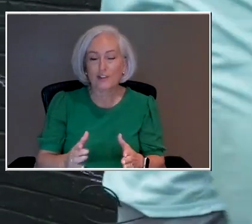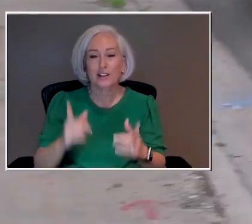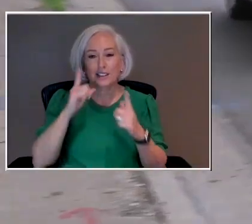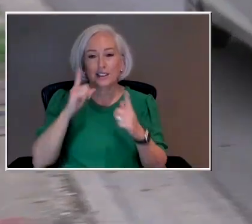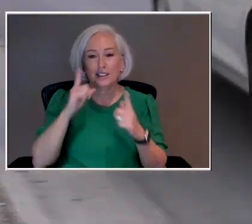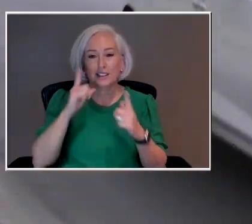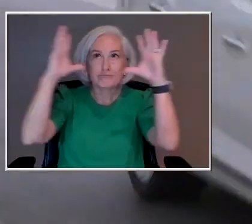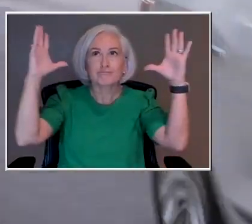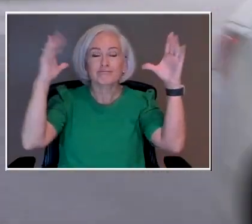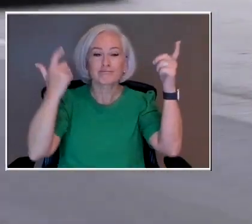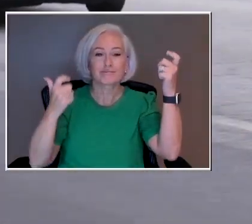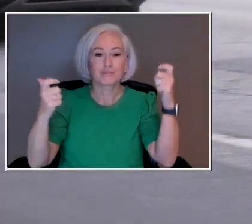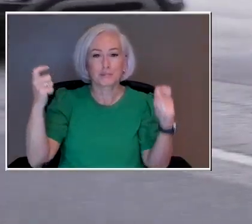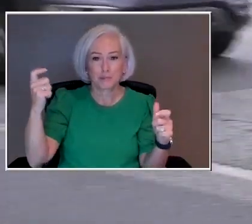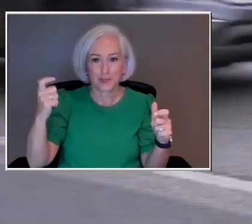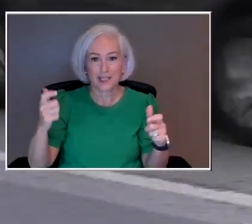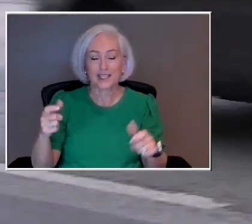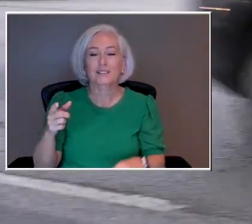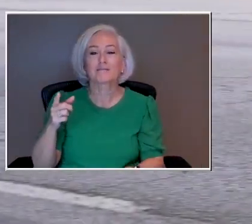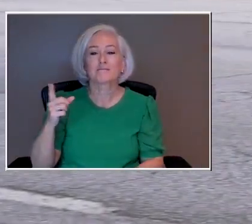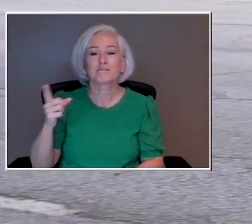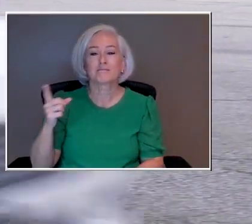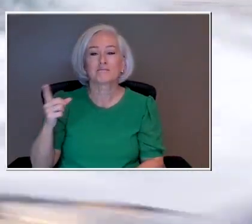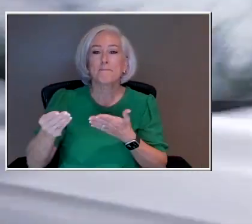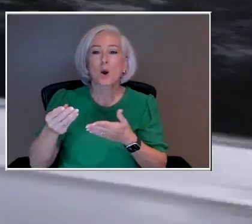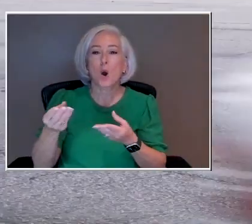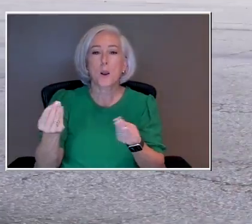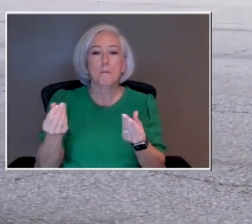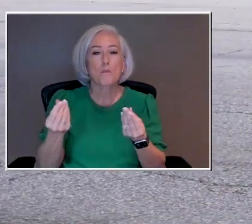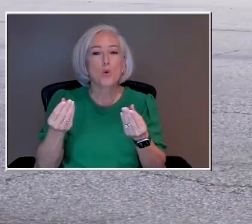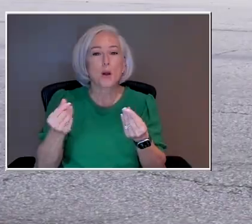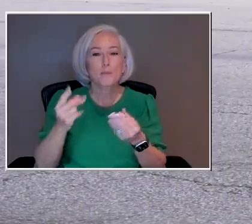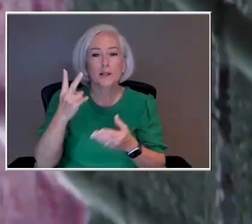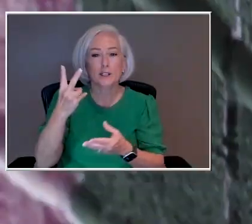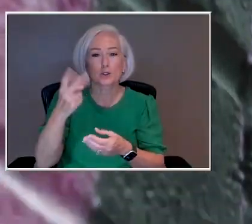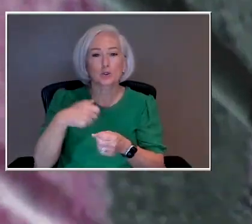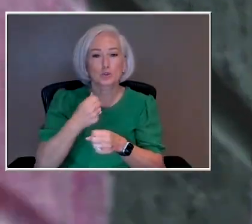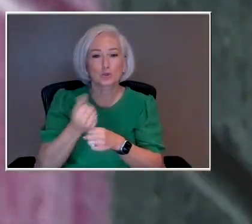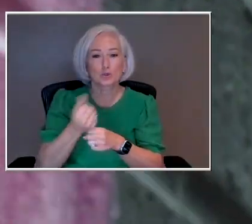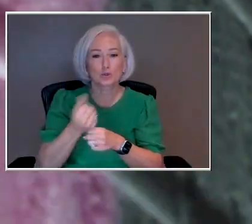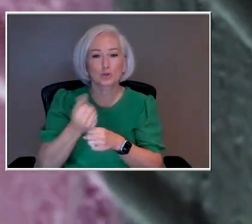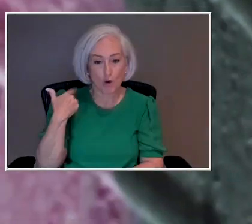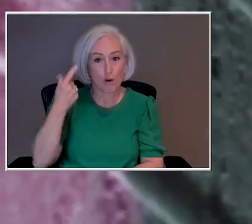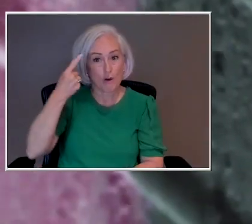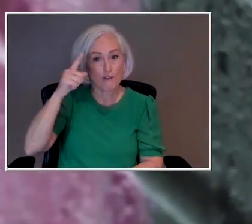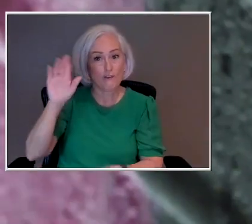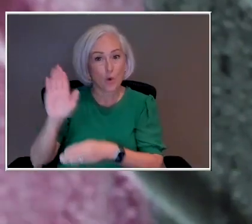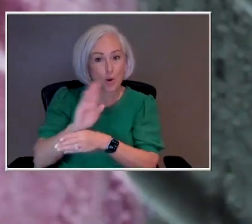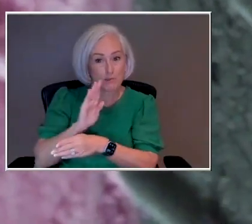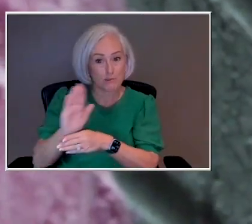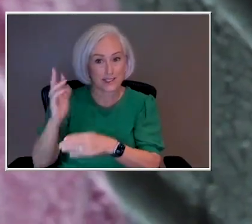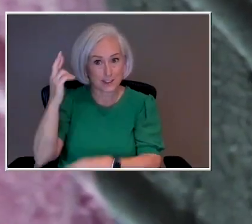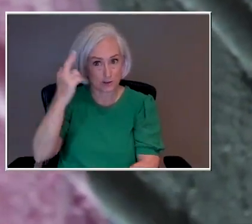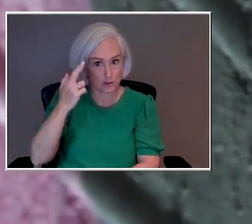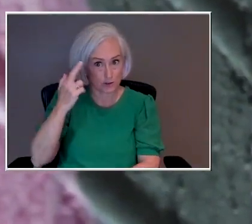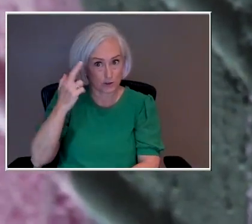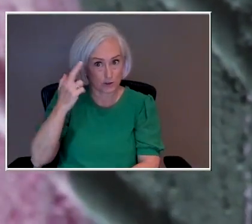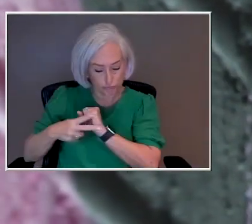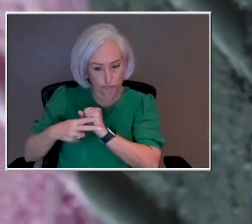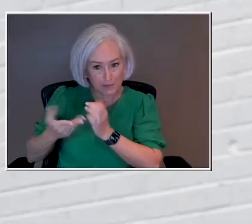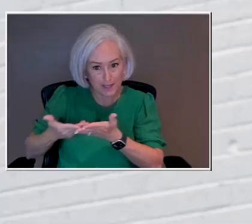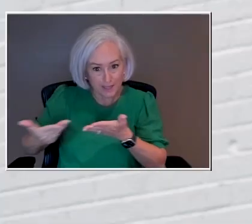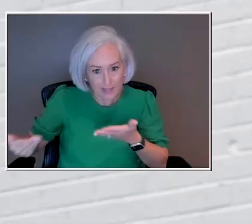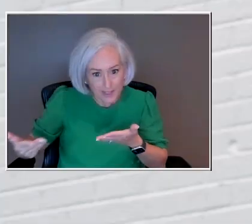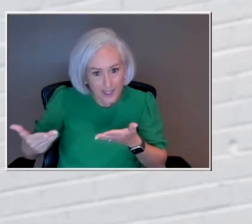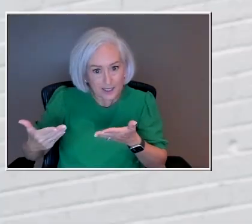back. We purchased the property about 2 years ago. A building Chris bought for business storage happened to be perfectly placed at the